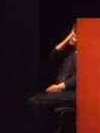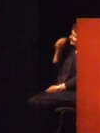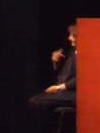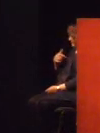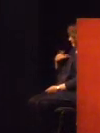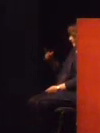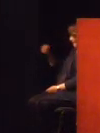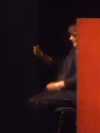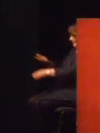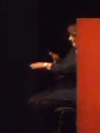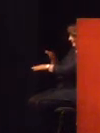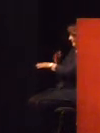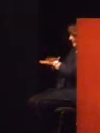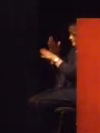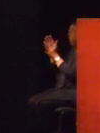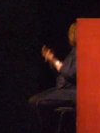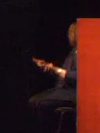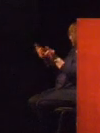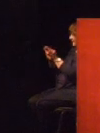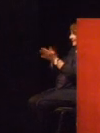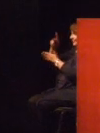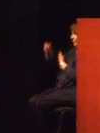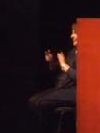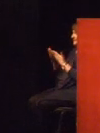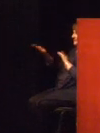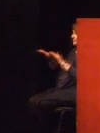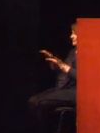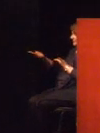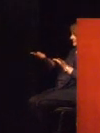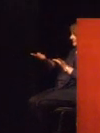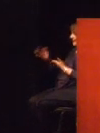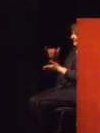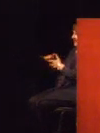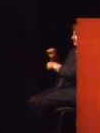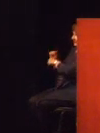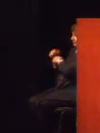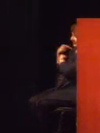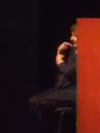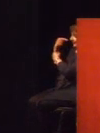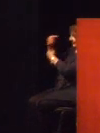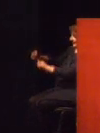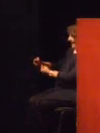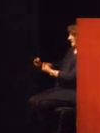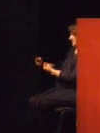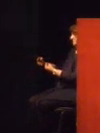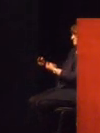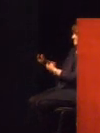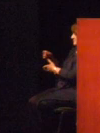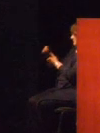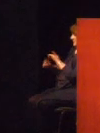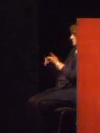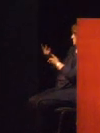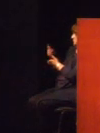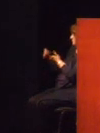I'd like to give you an update on some of the key programs and services Student Services has been working on over the last semester